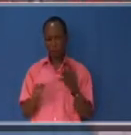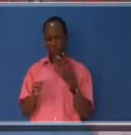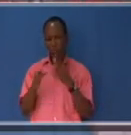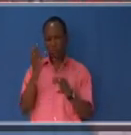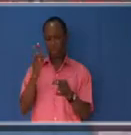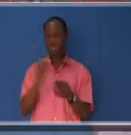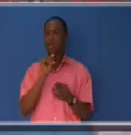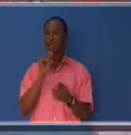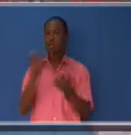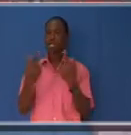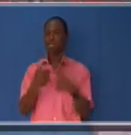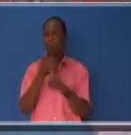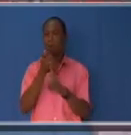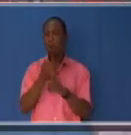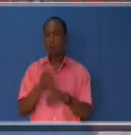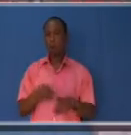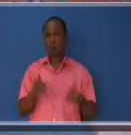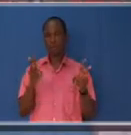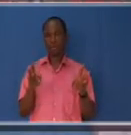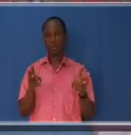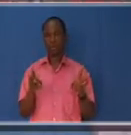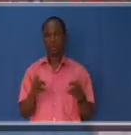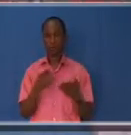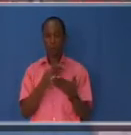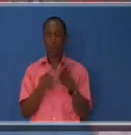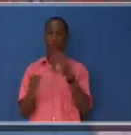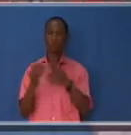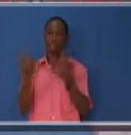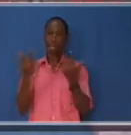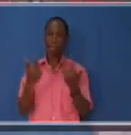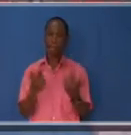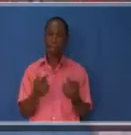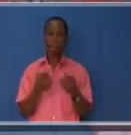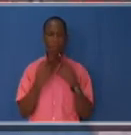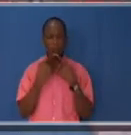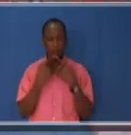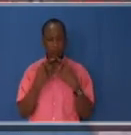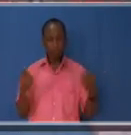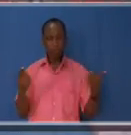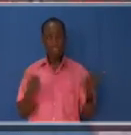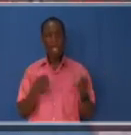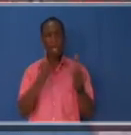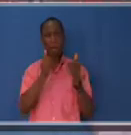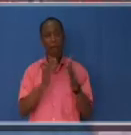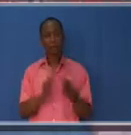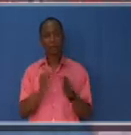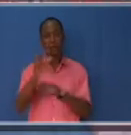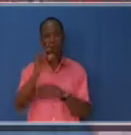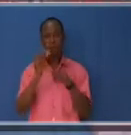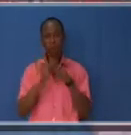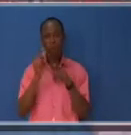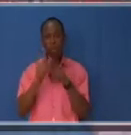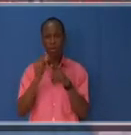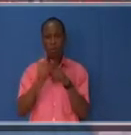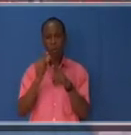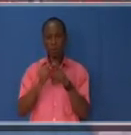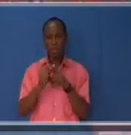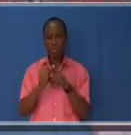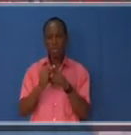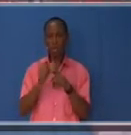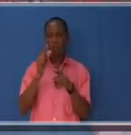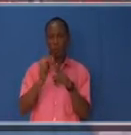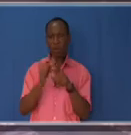came to declare to the apostles the words of God that he put in the mouth of Jesus. So